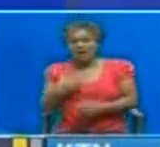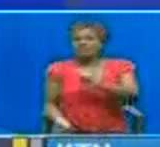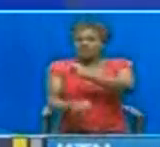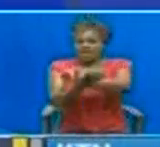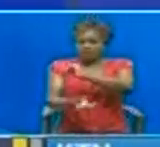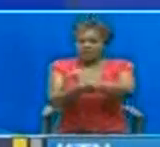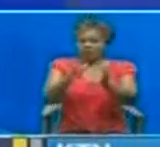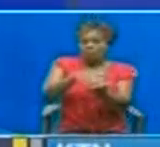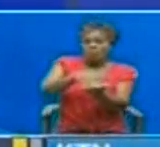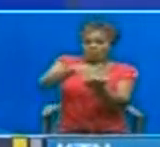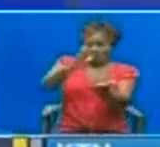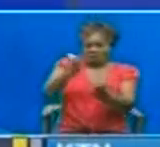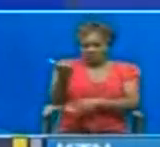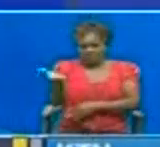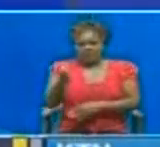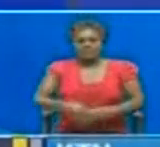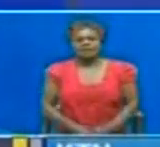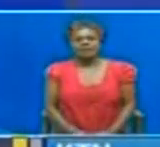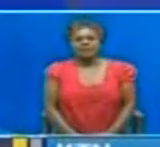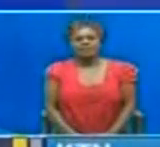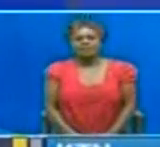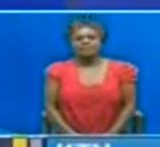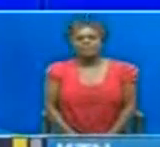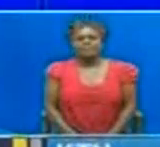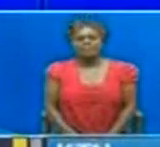provide for us some insight into this.